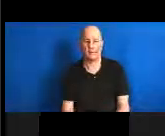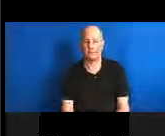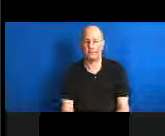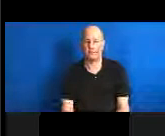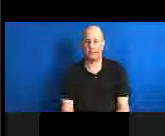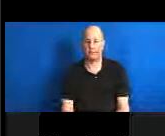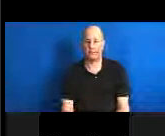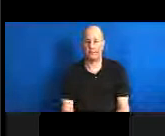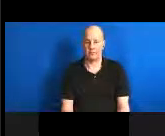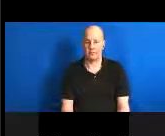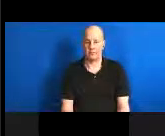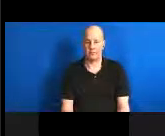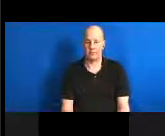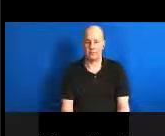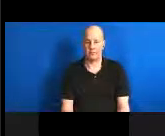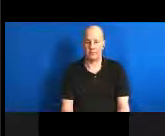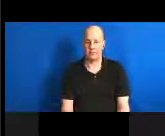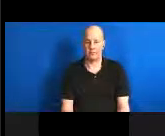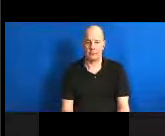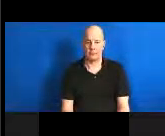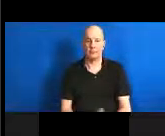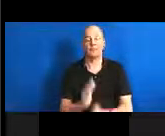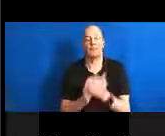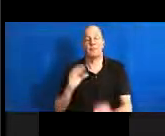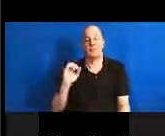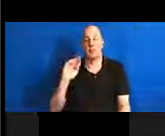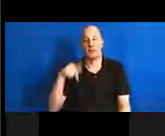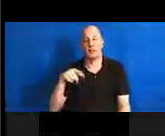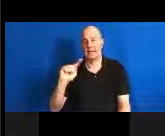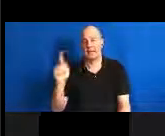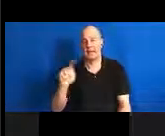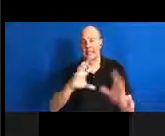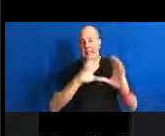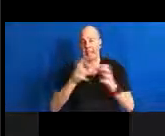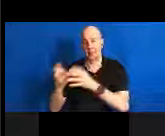And we're going to jump into like some of the corporate tax categories now.